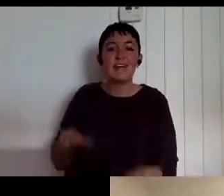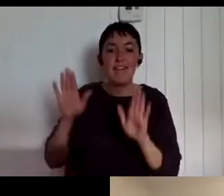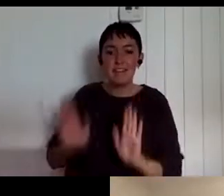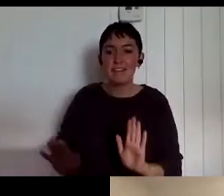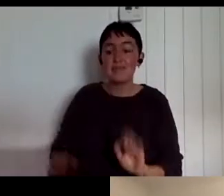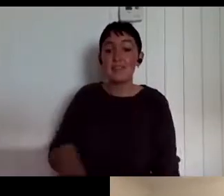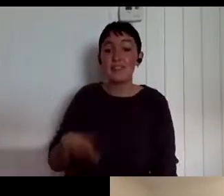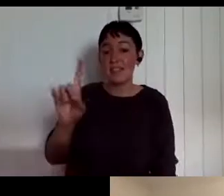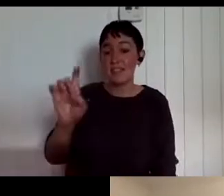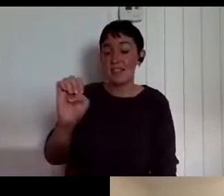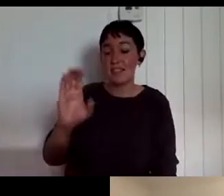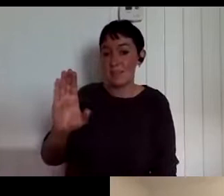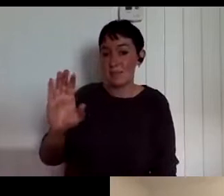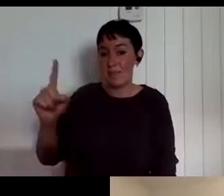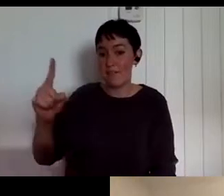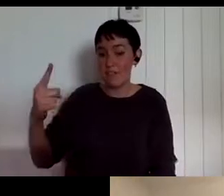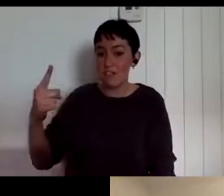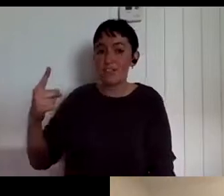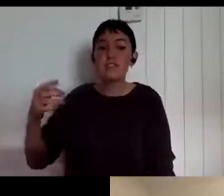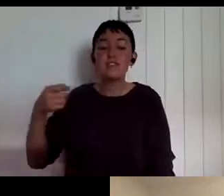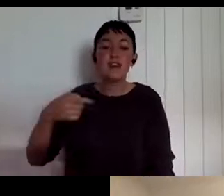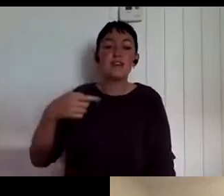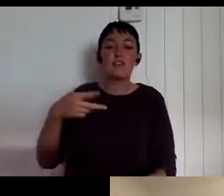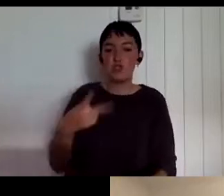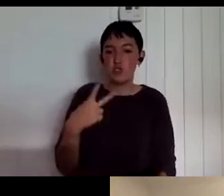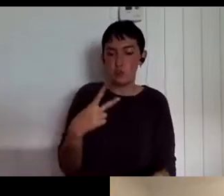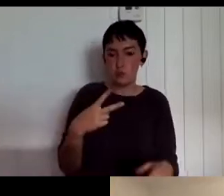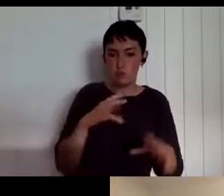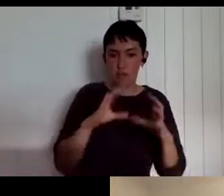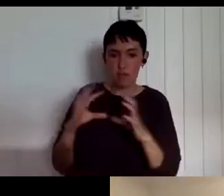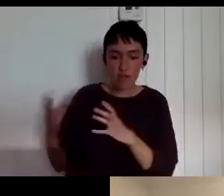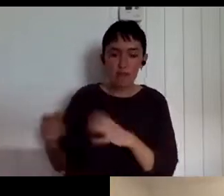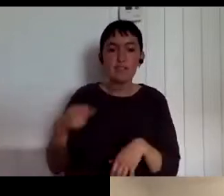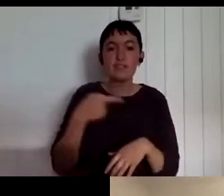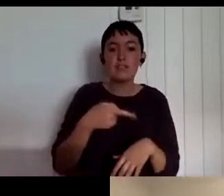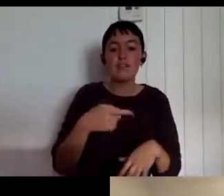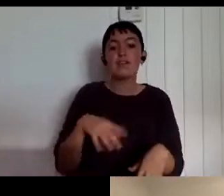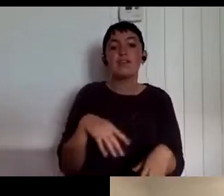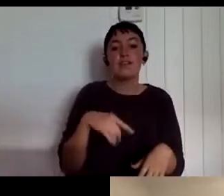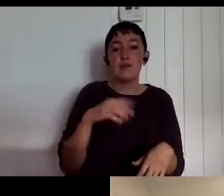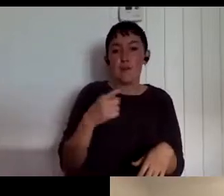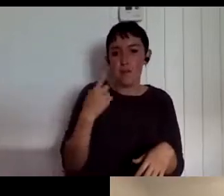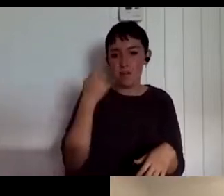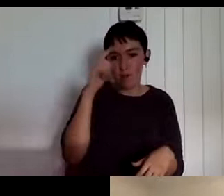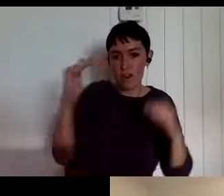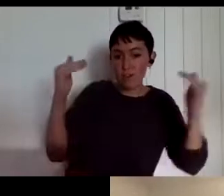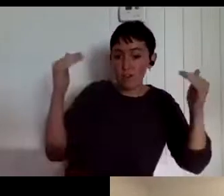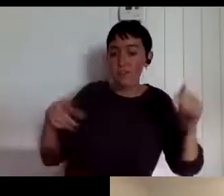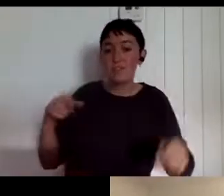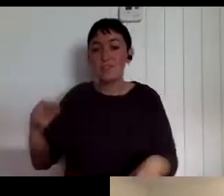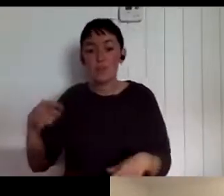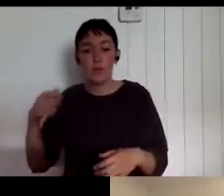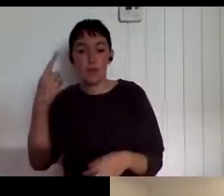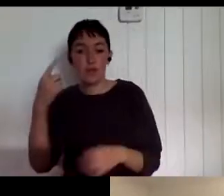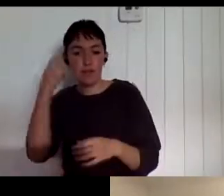December 1st, we've got two sessions, one for adults, one for kids. The one for students, is at 1 p.m. It's